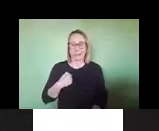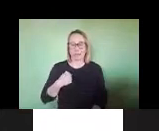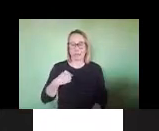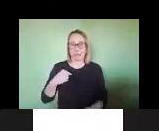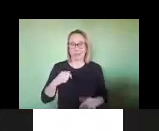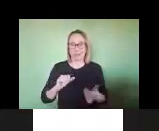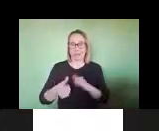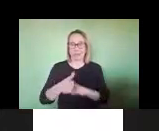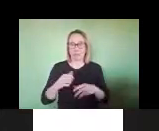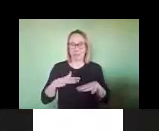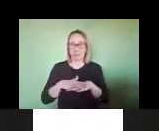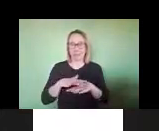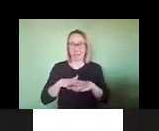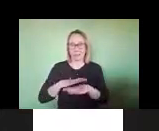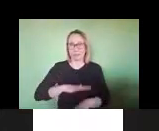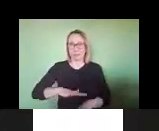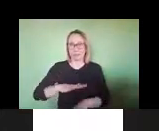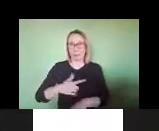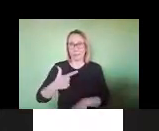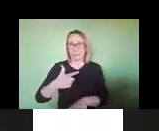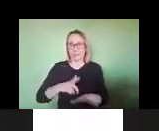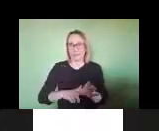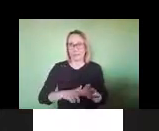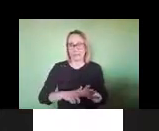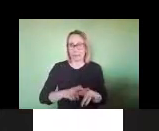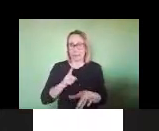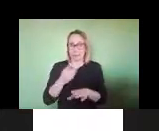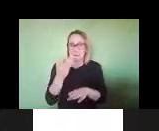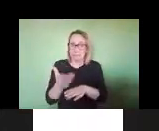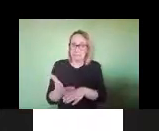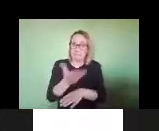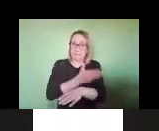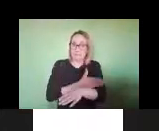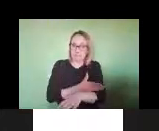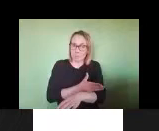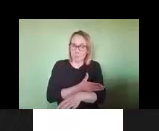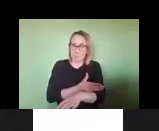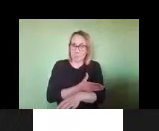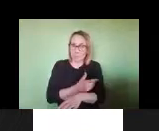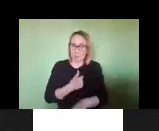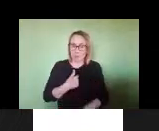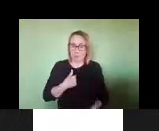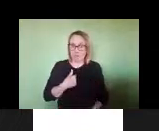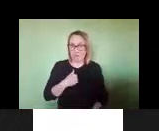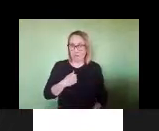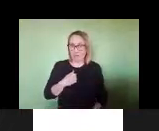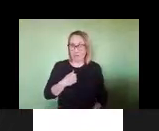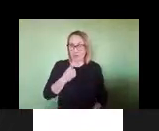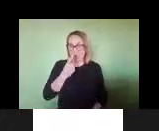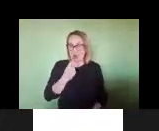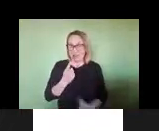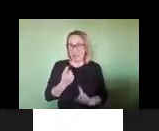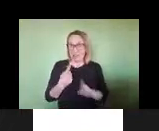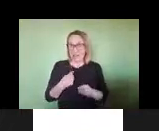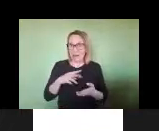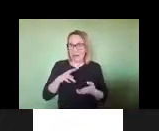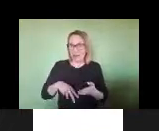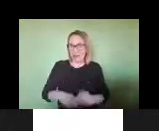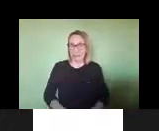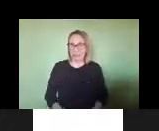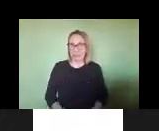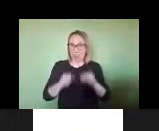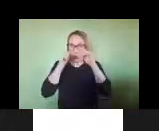now. But before I joined Neighbourhood Networks, all I could do was maybe read an email and search